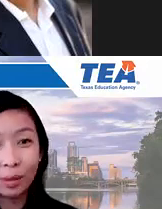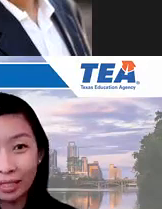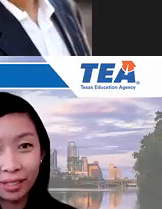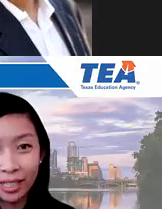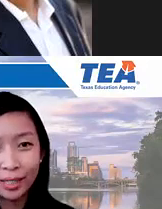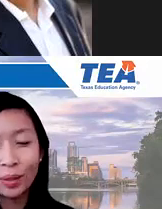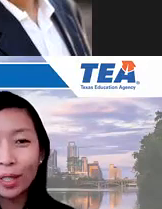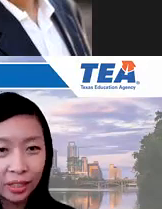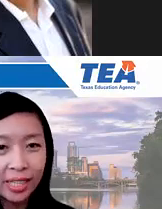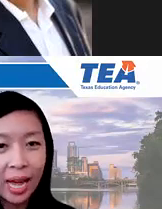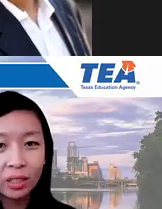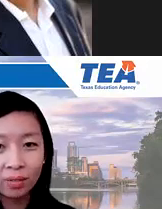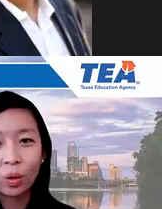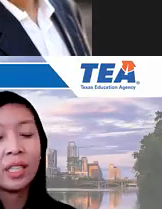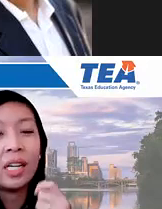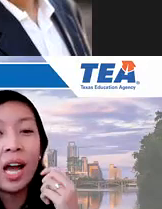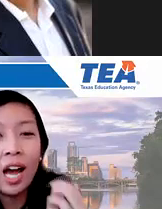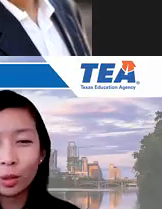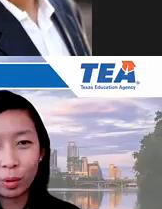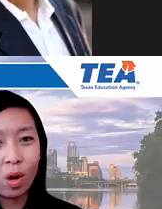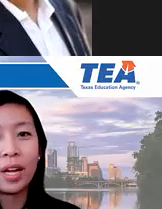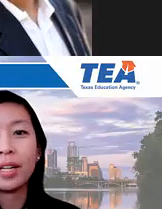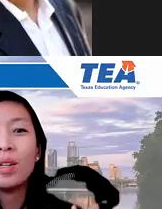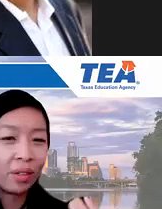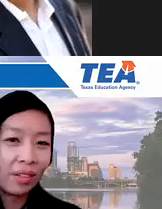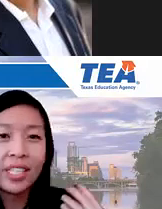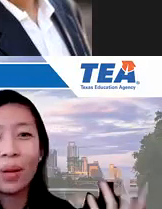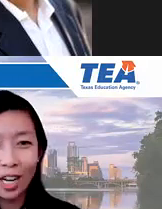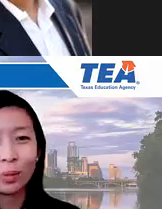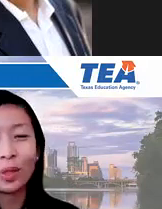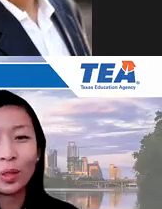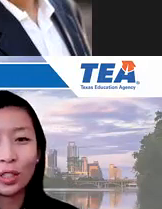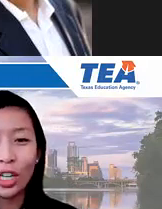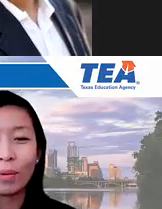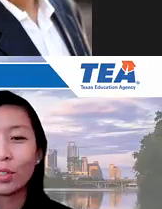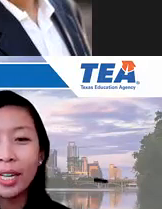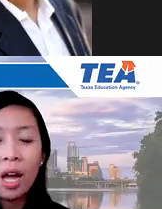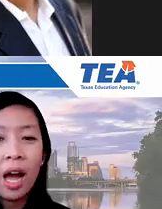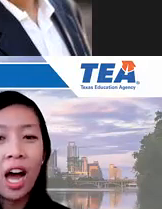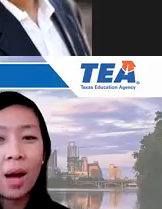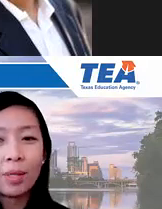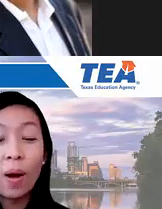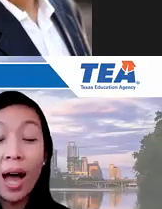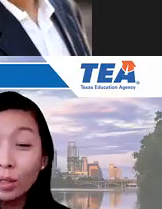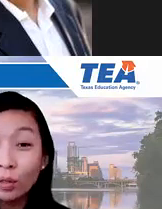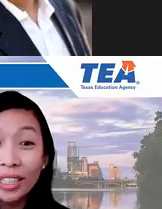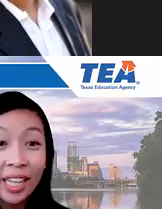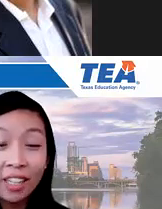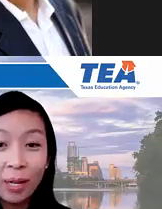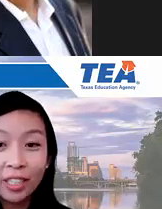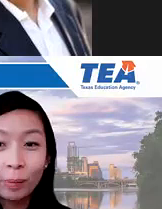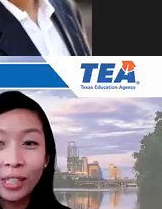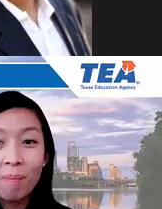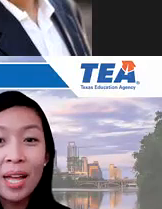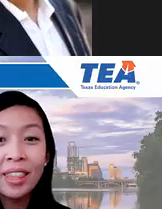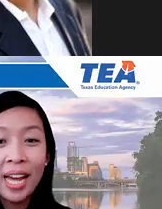course specific test. So EOC now is, of course, Algebra 1. Previously, we had Algebra 2 and Geometry. And so I was really excited